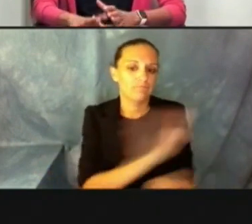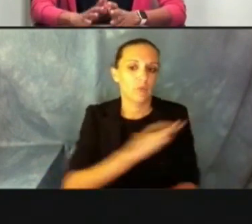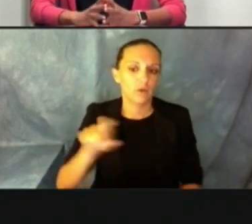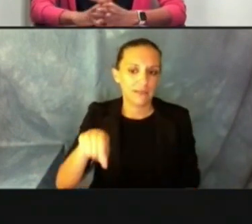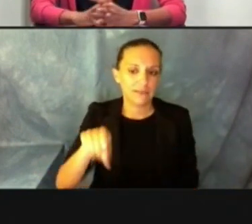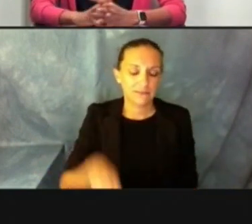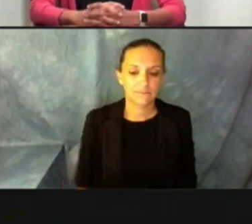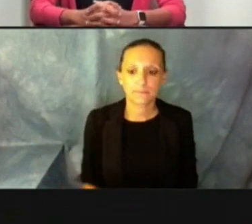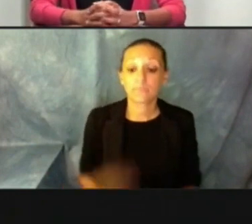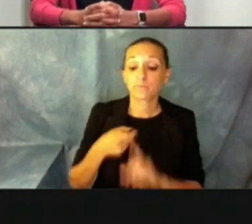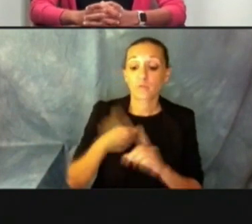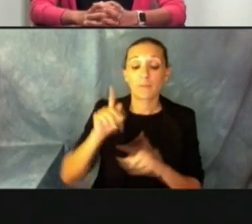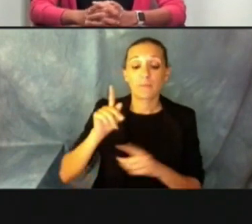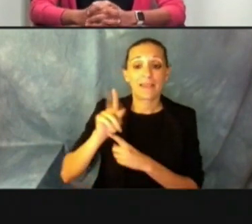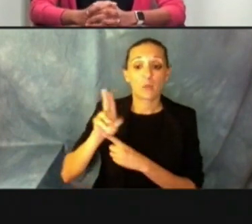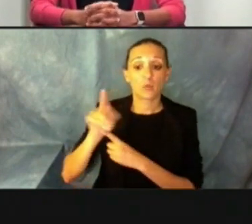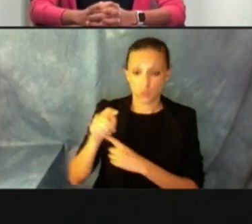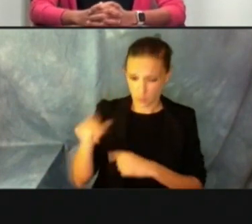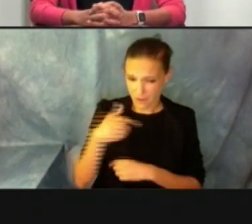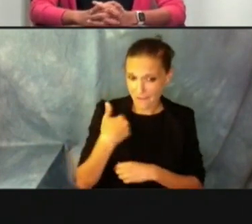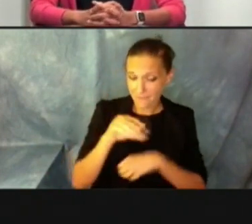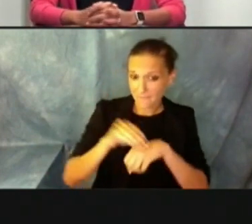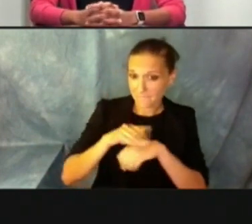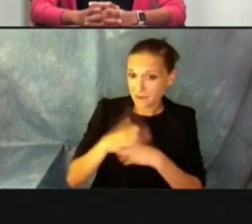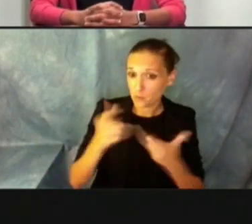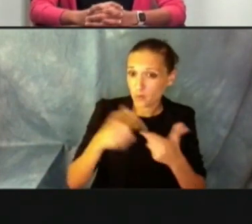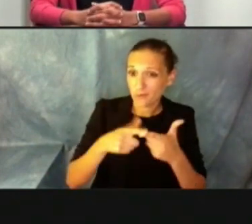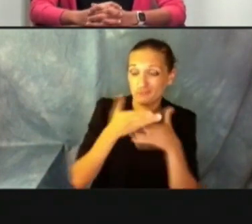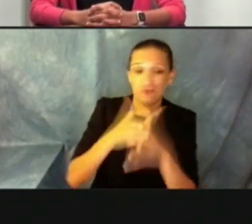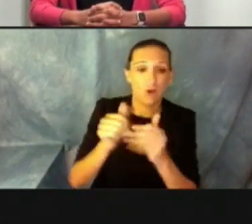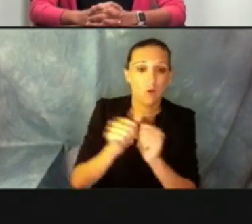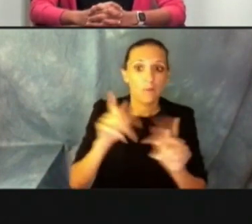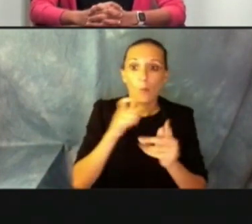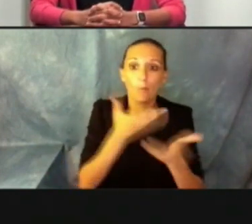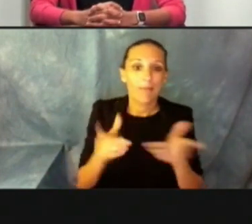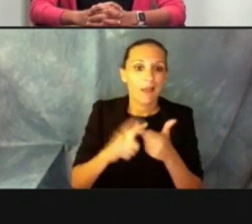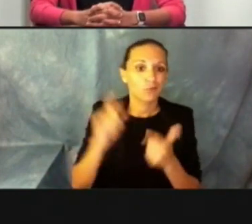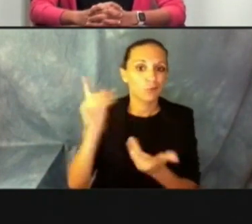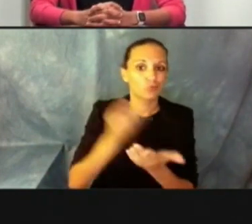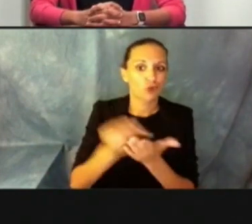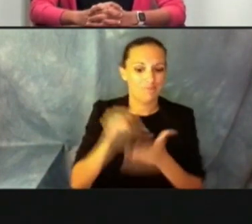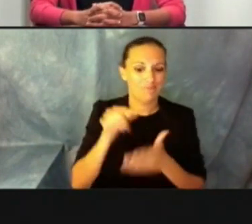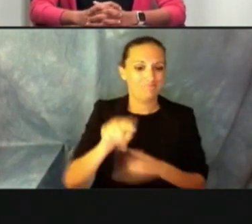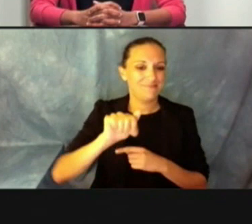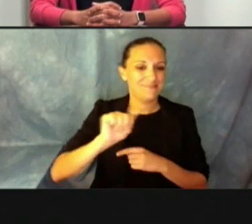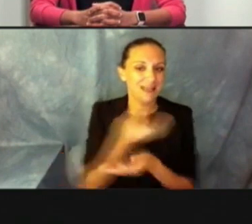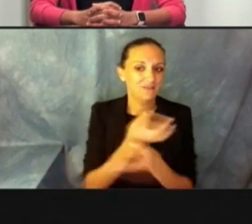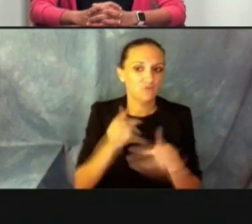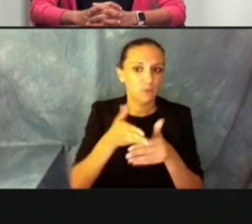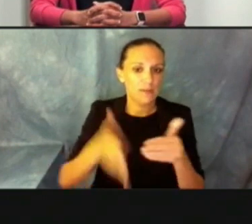From KUT, do you have any advice you'd like to share with people planning to go shopping this tax-free weekend?